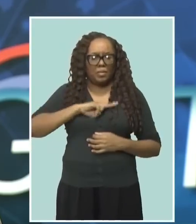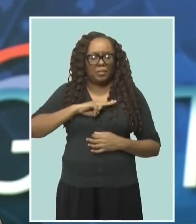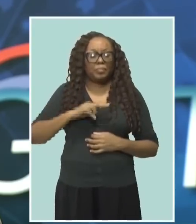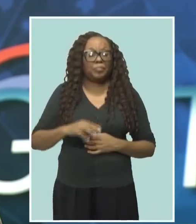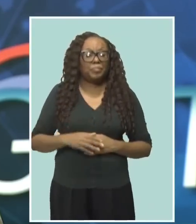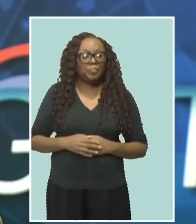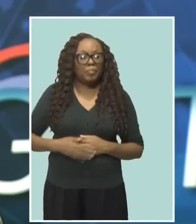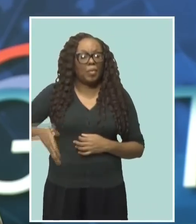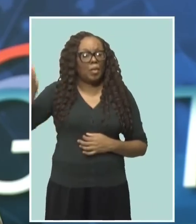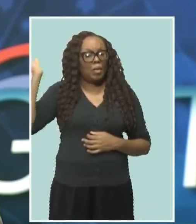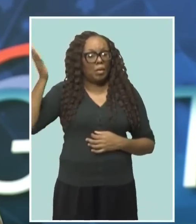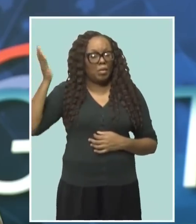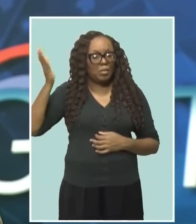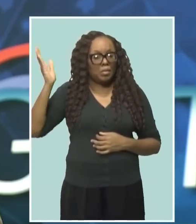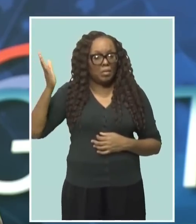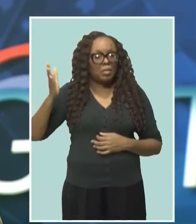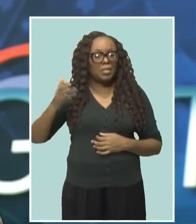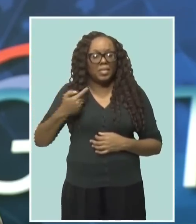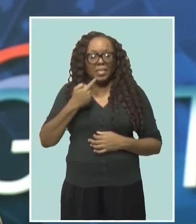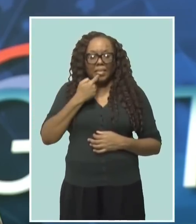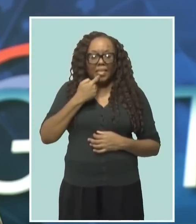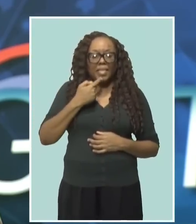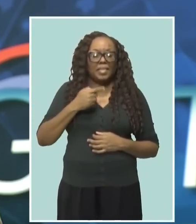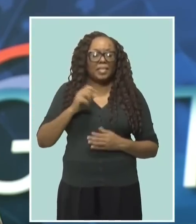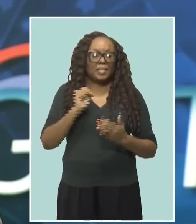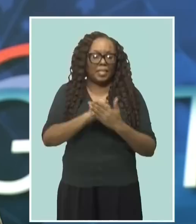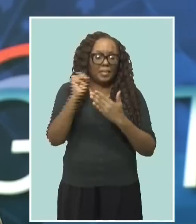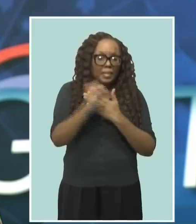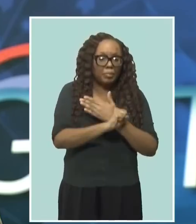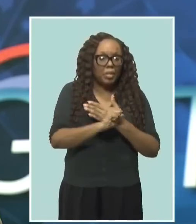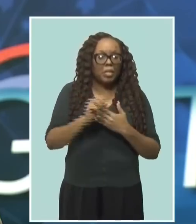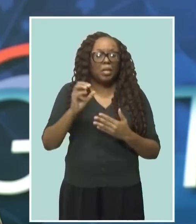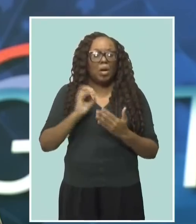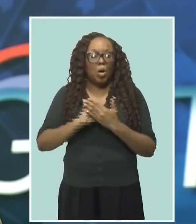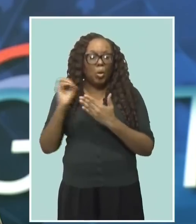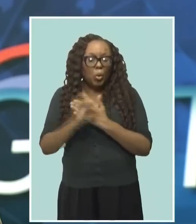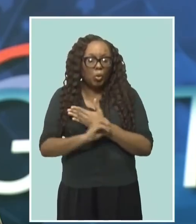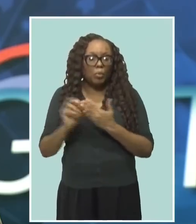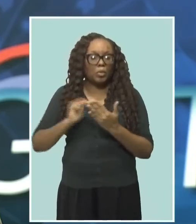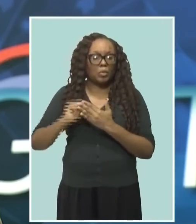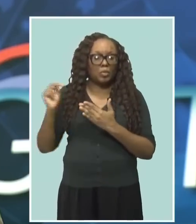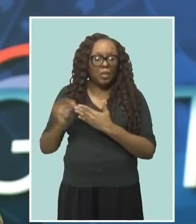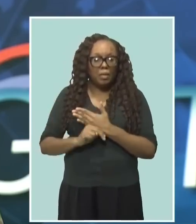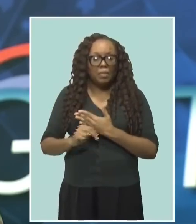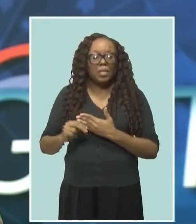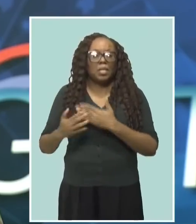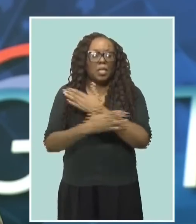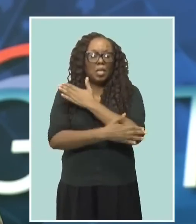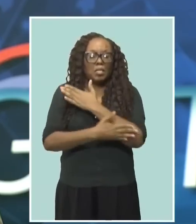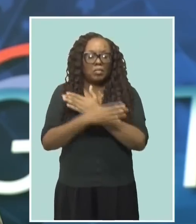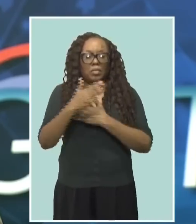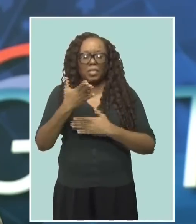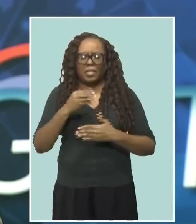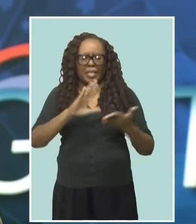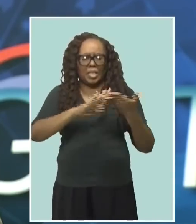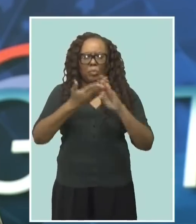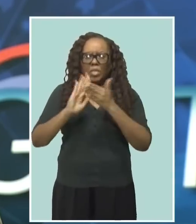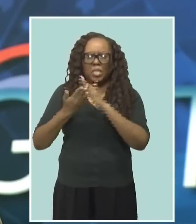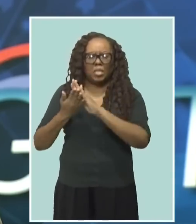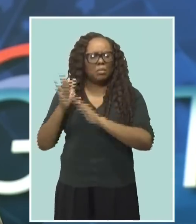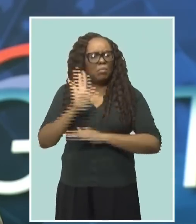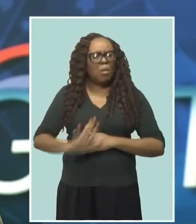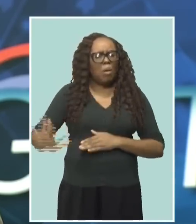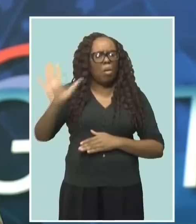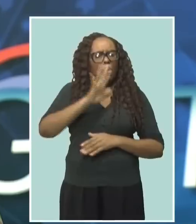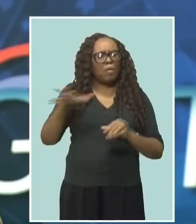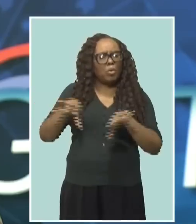as a nation. In a statement, the minister notes throughout the months of September, October and November, countries and communities across the